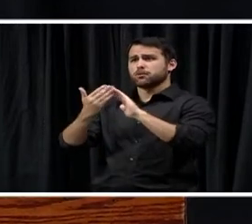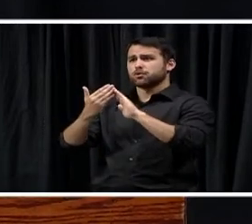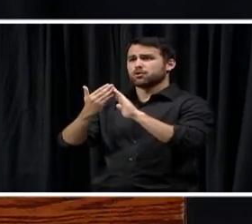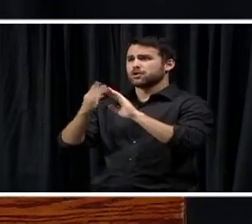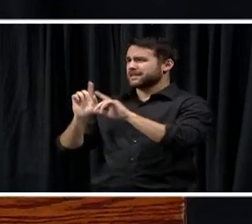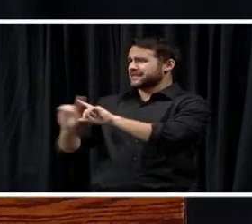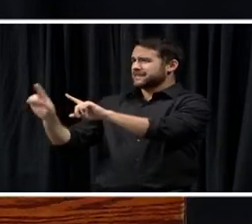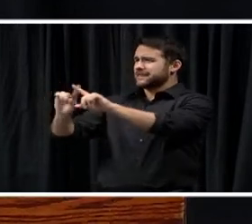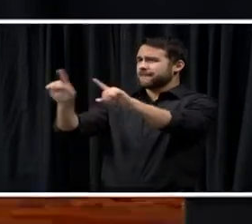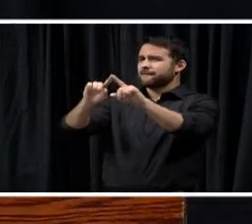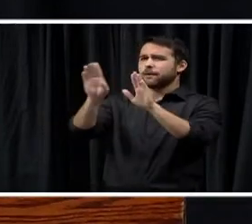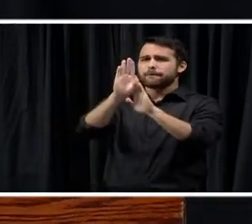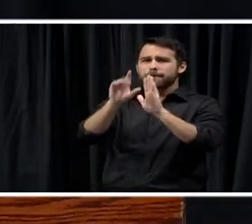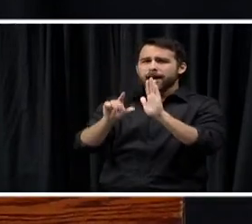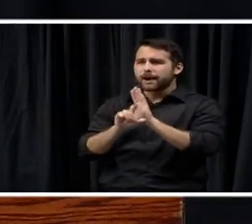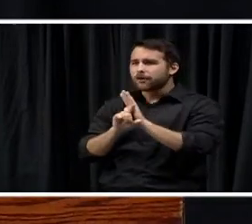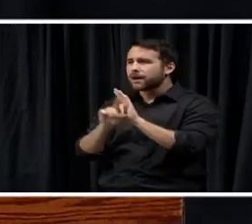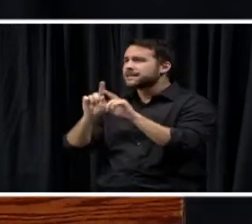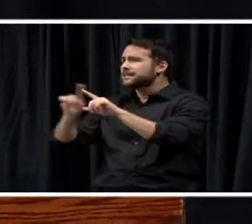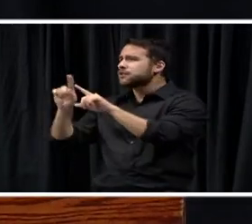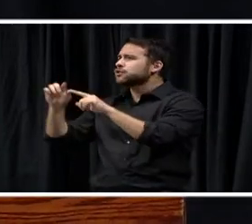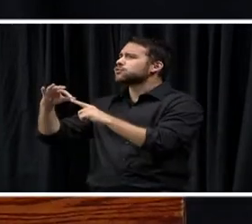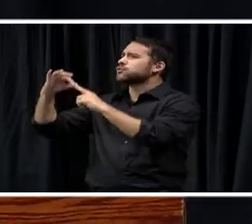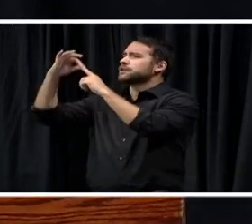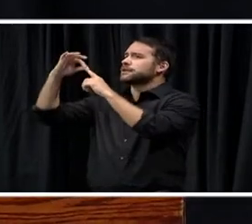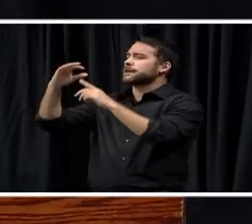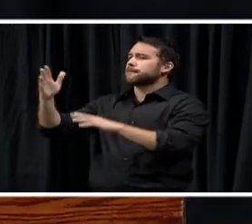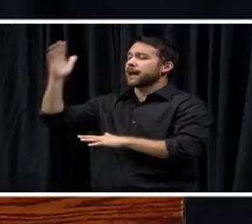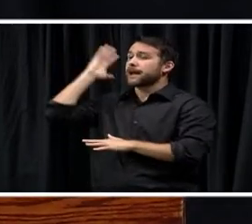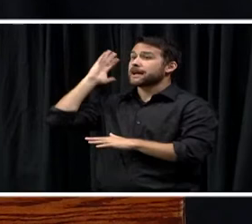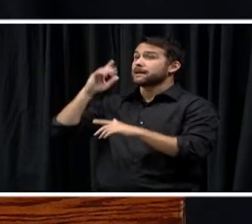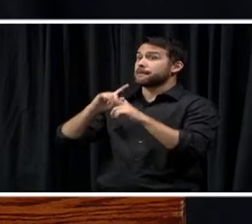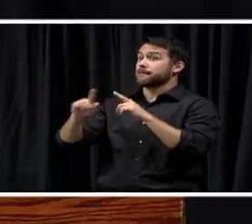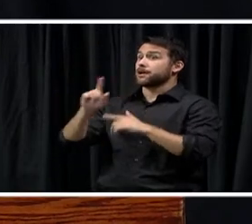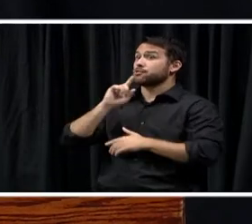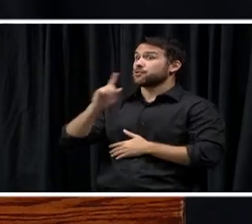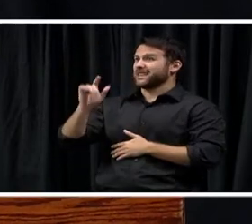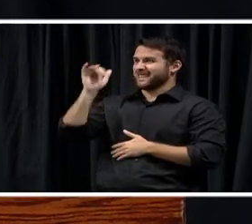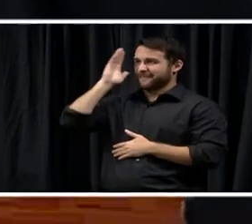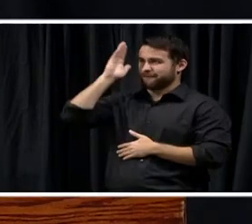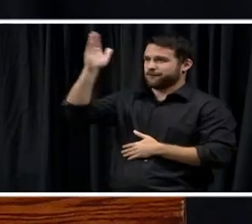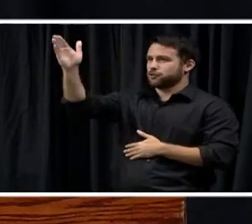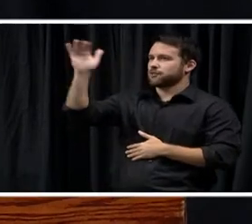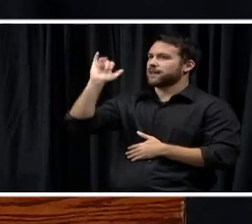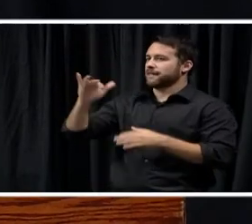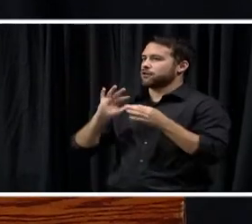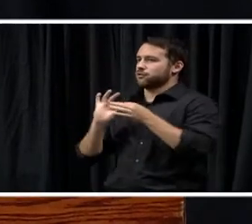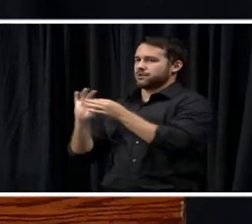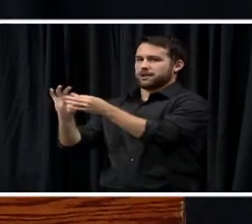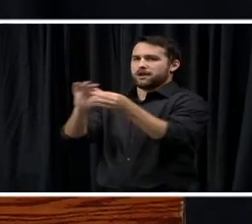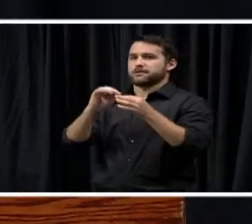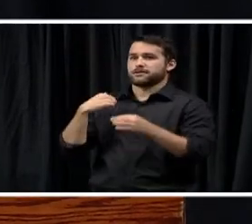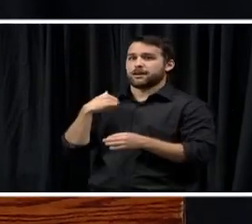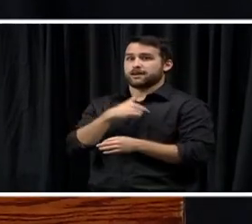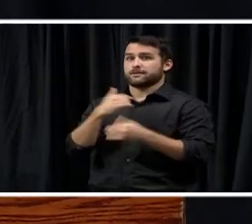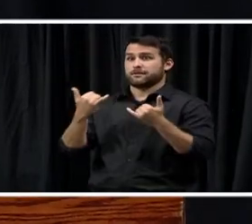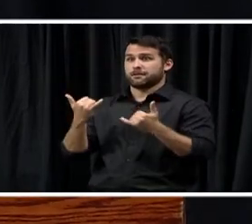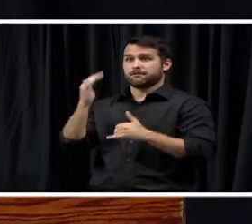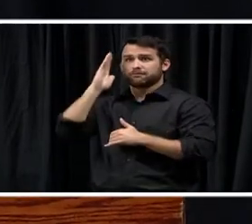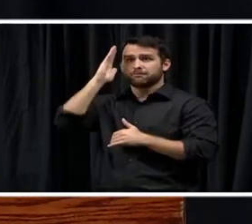different backgrounds and unique pasts. However, it is our future that truly unites us as we enter the next few years with a blank